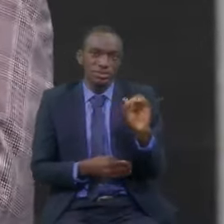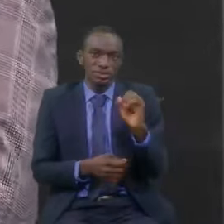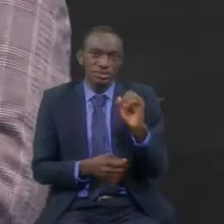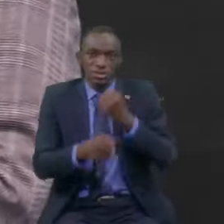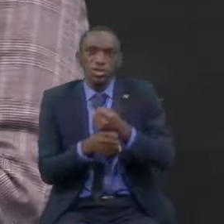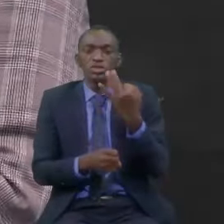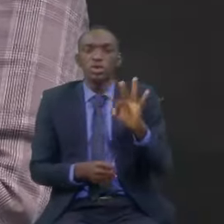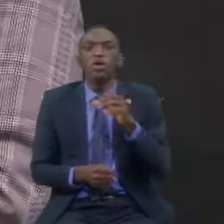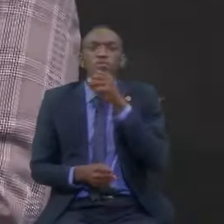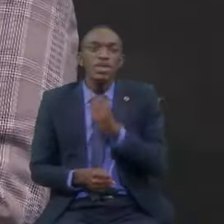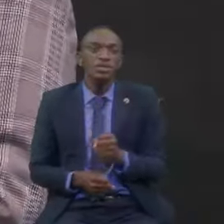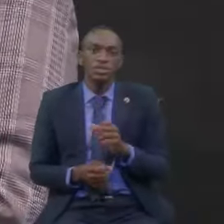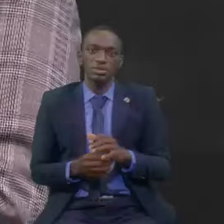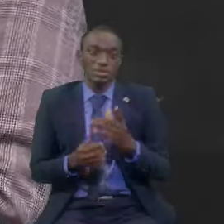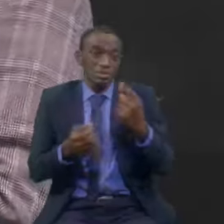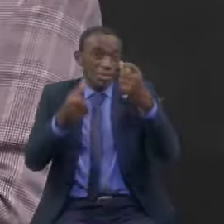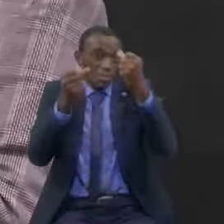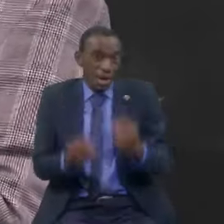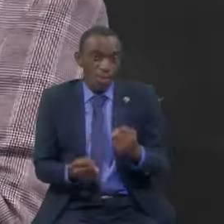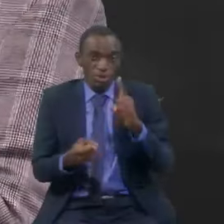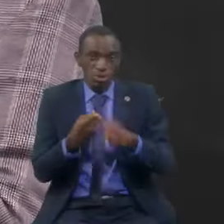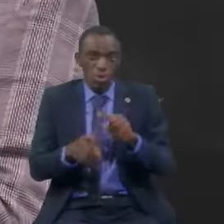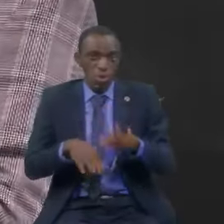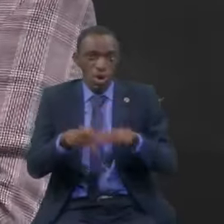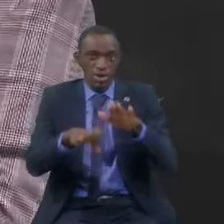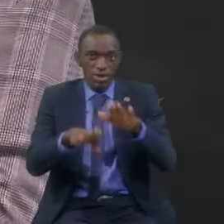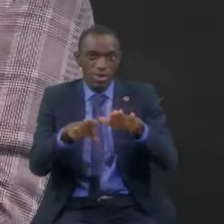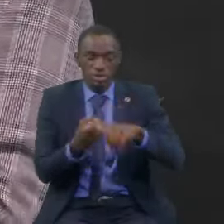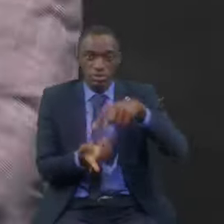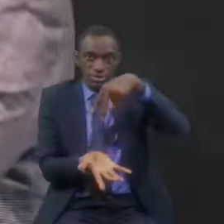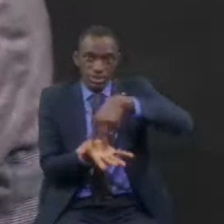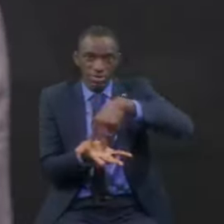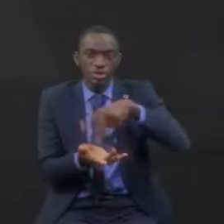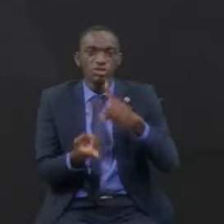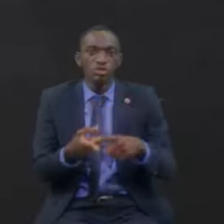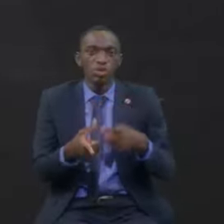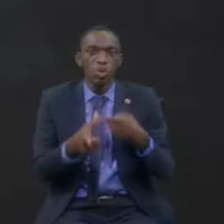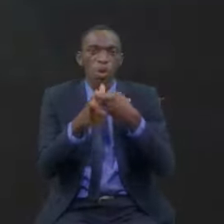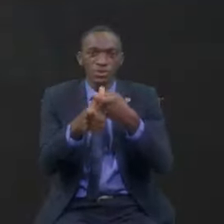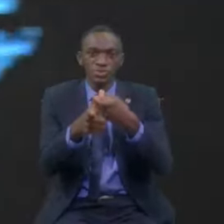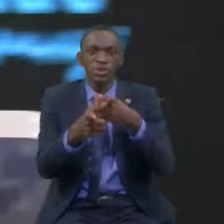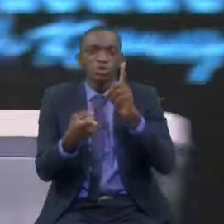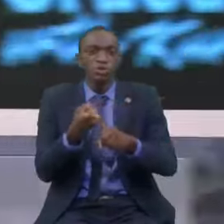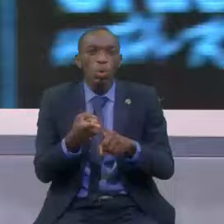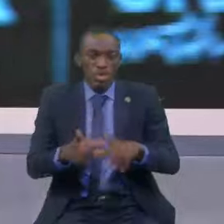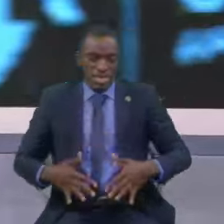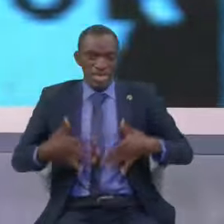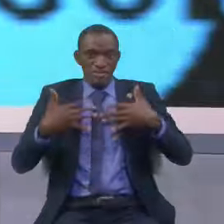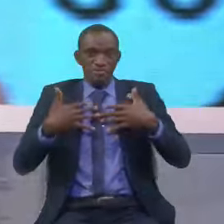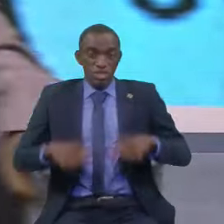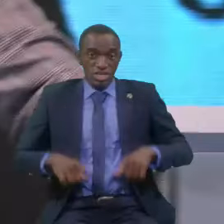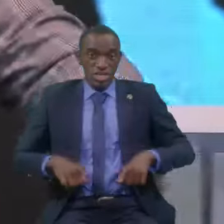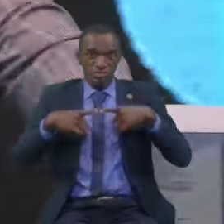power to walk, to stand, to run, to live a